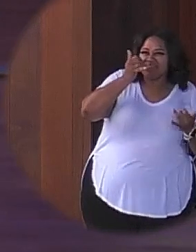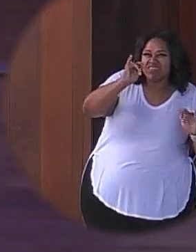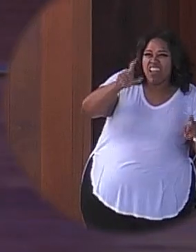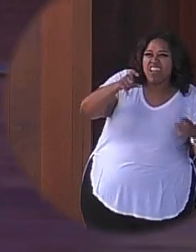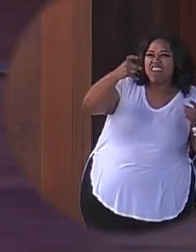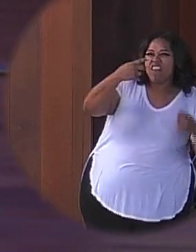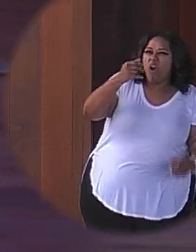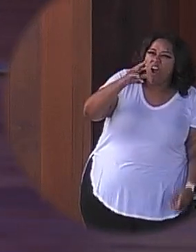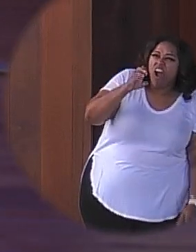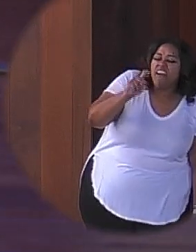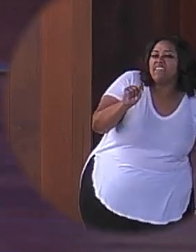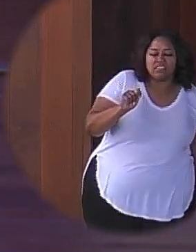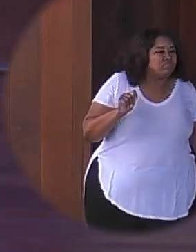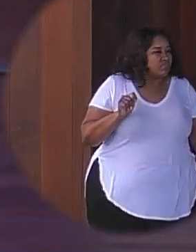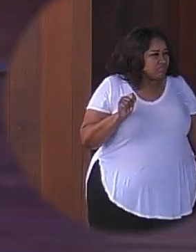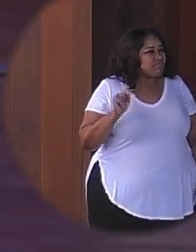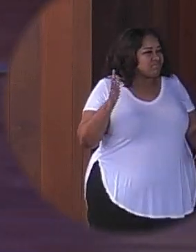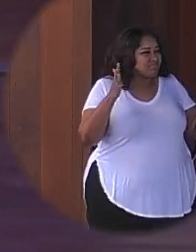giving you a harvest.